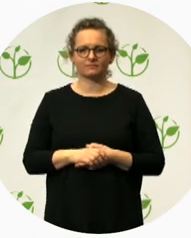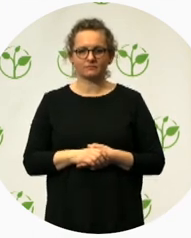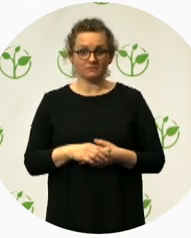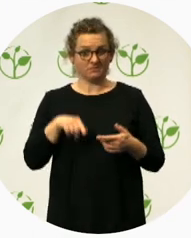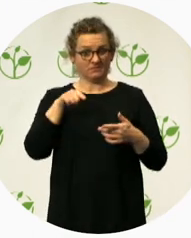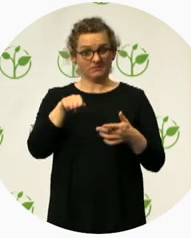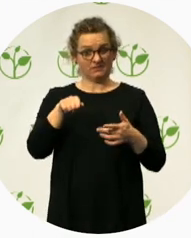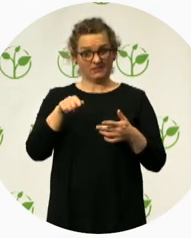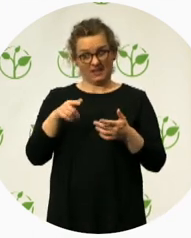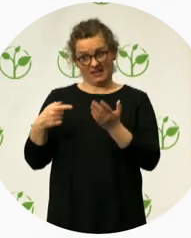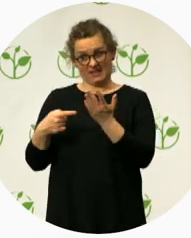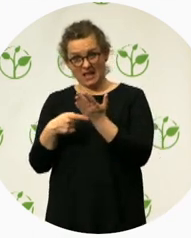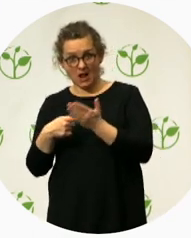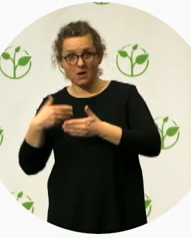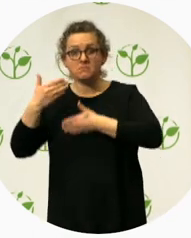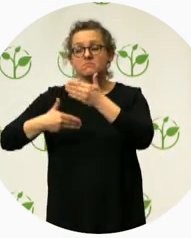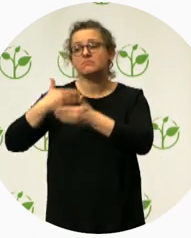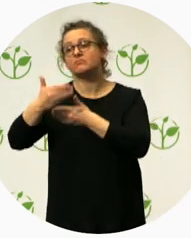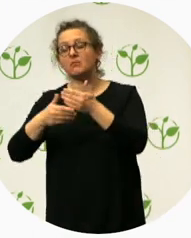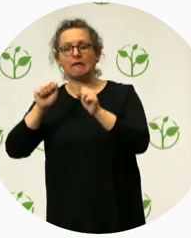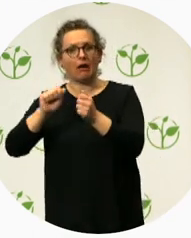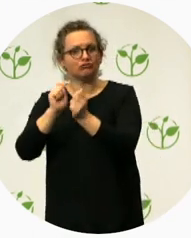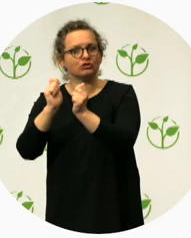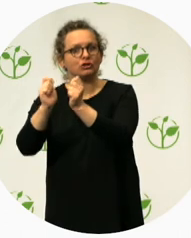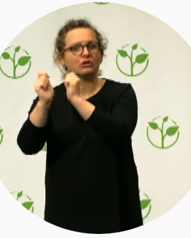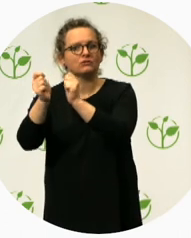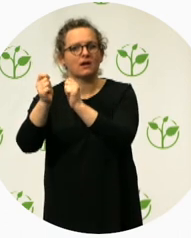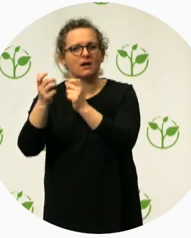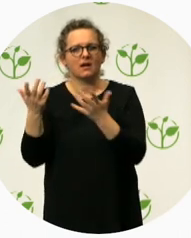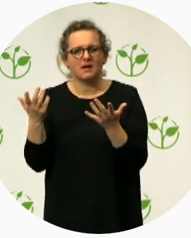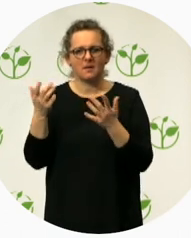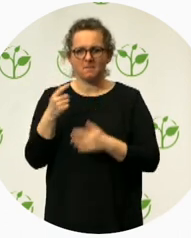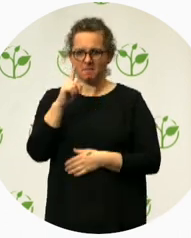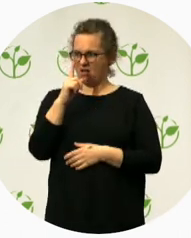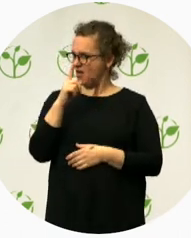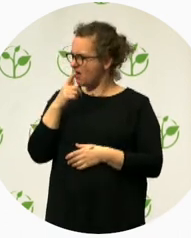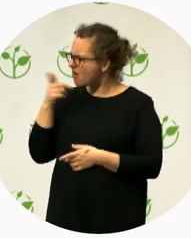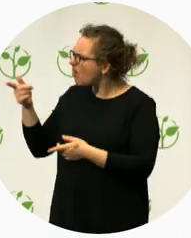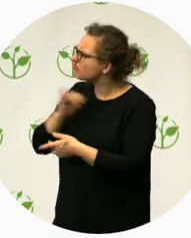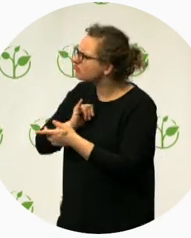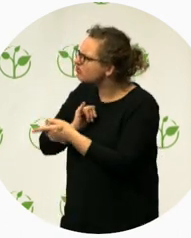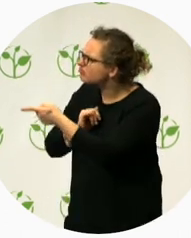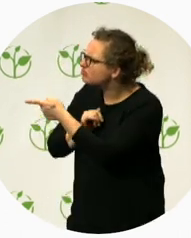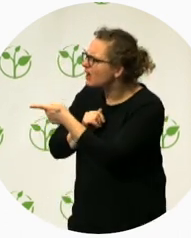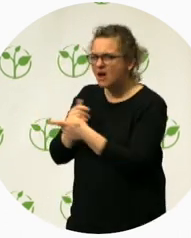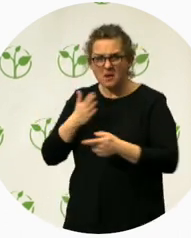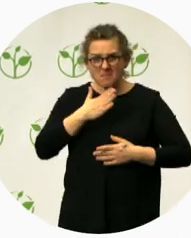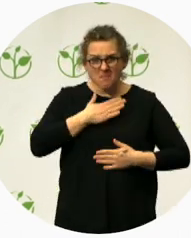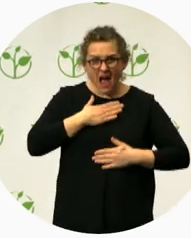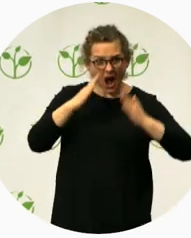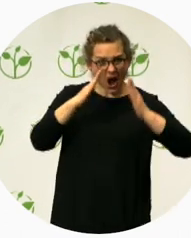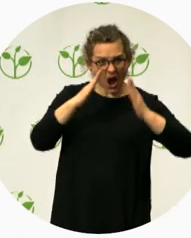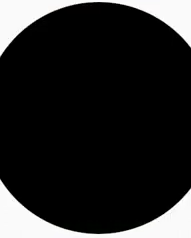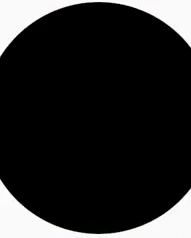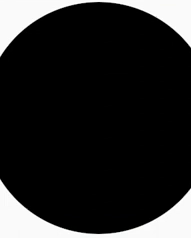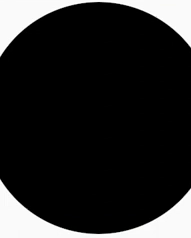understand that further. That doesn't have to be our own home. That can be the classroom, as Chris and Rodrigo have said. It can be your